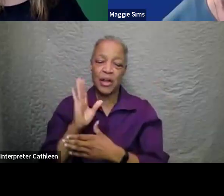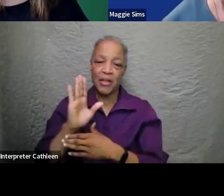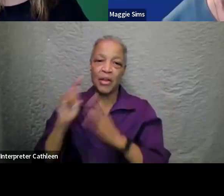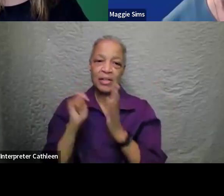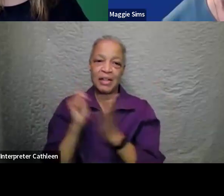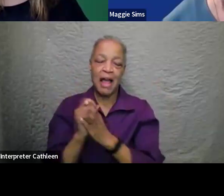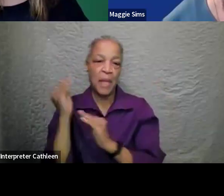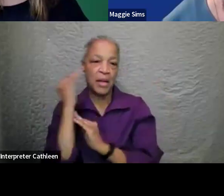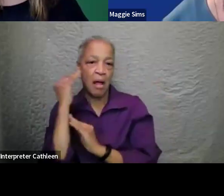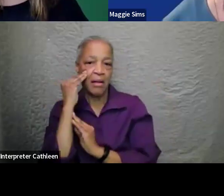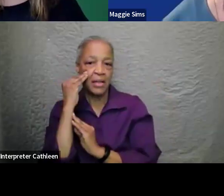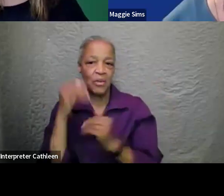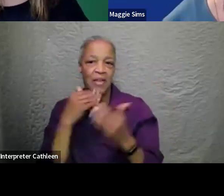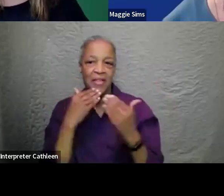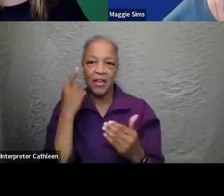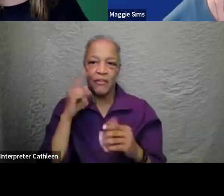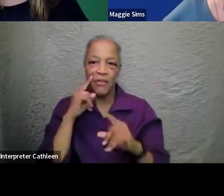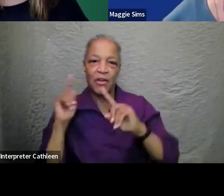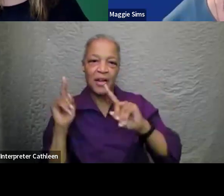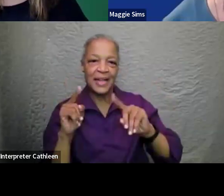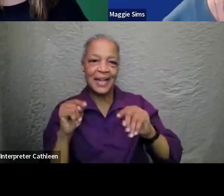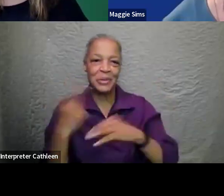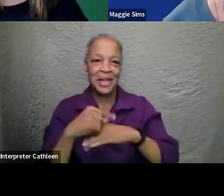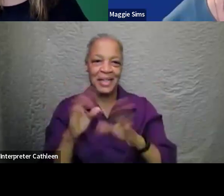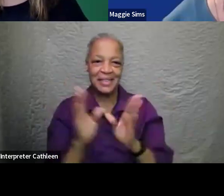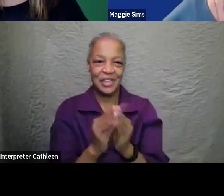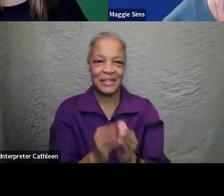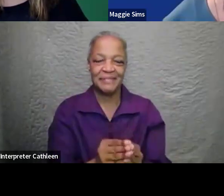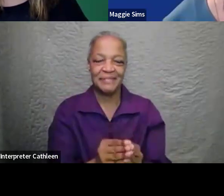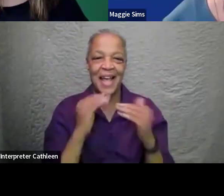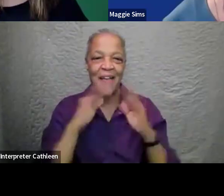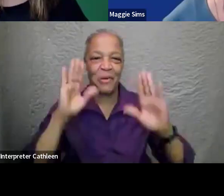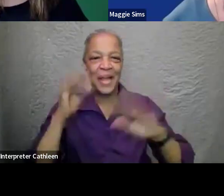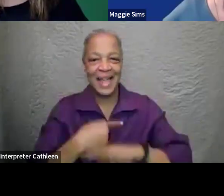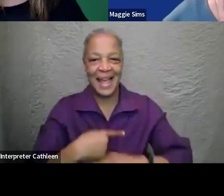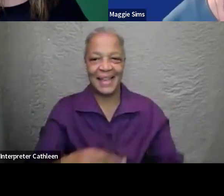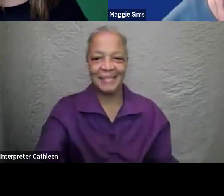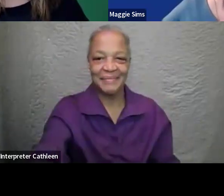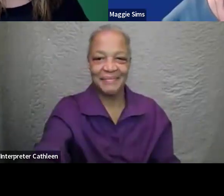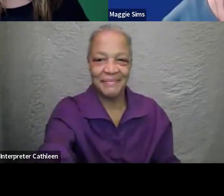knowledge with us, and we will thank you for attending today's session. Have a great day.